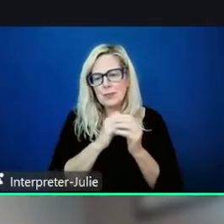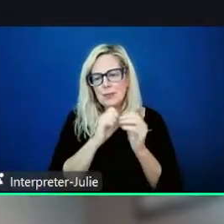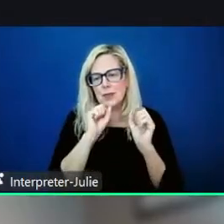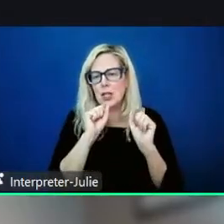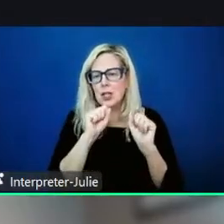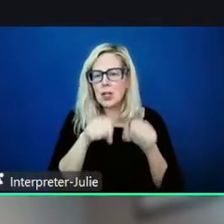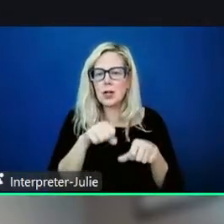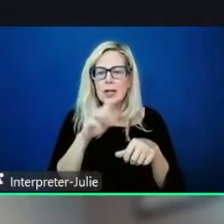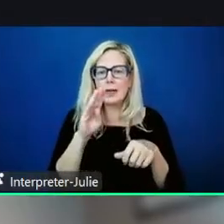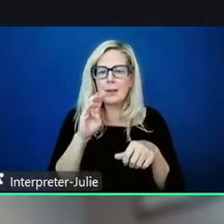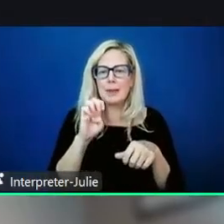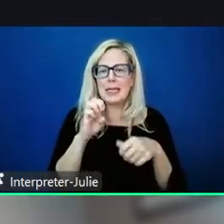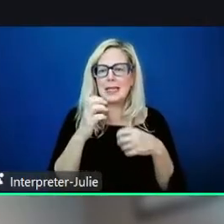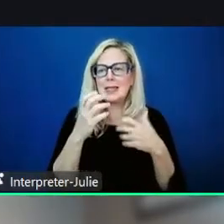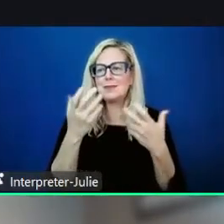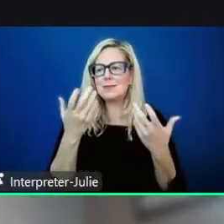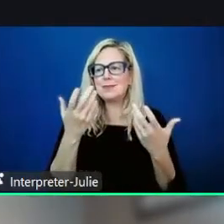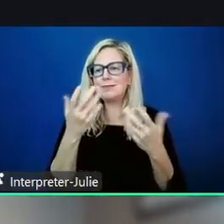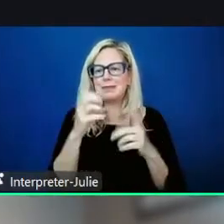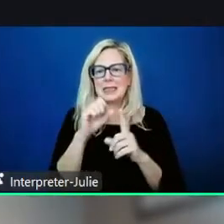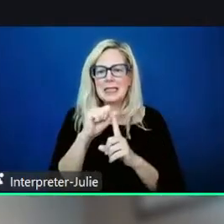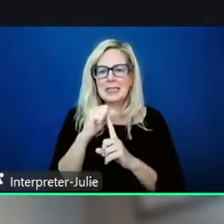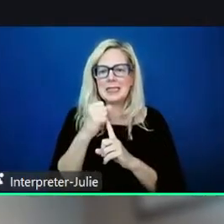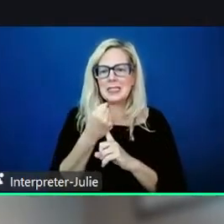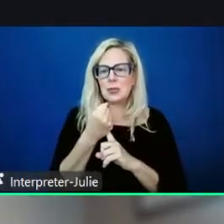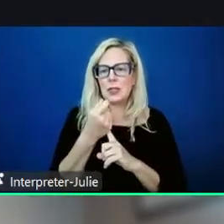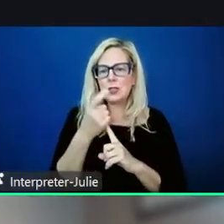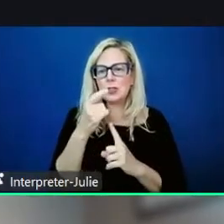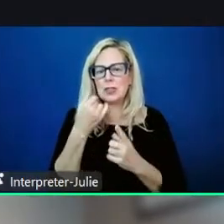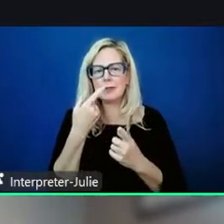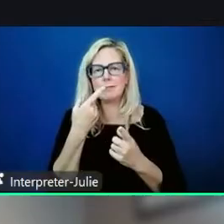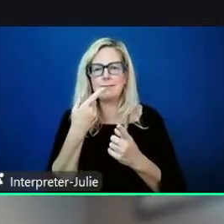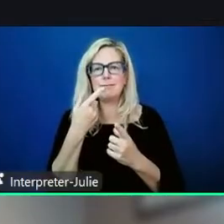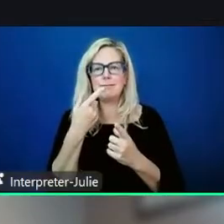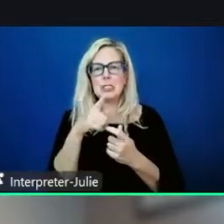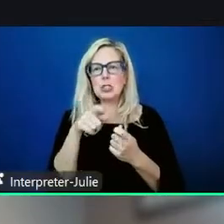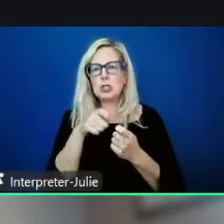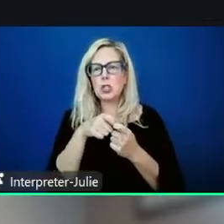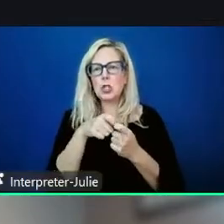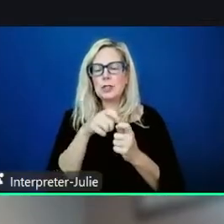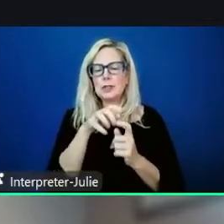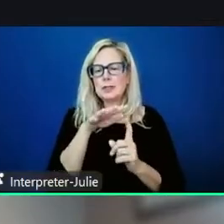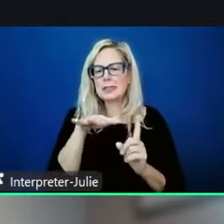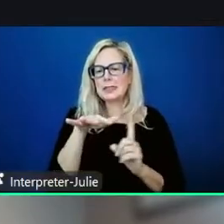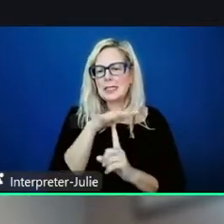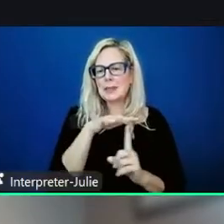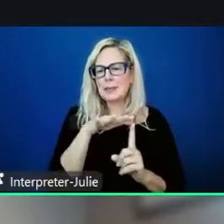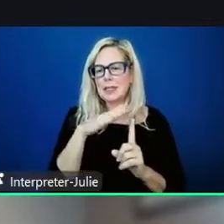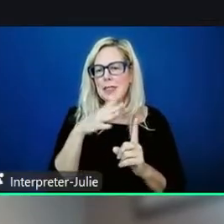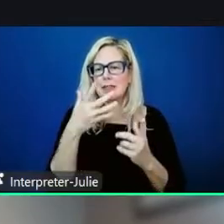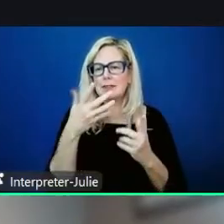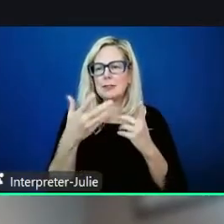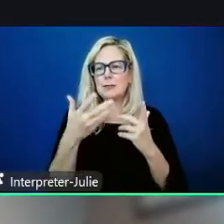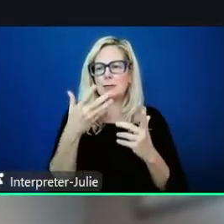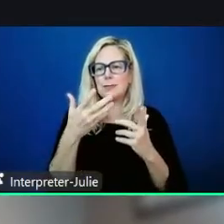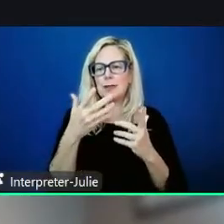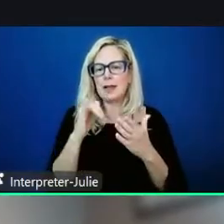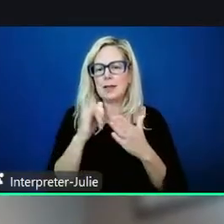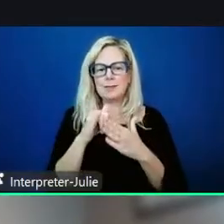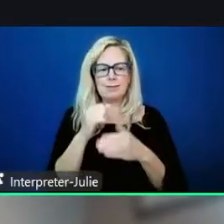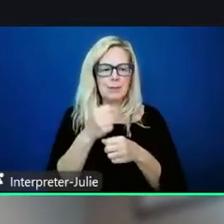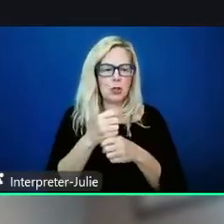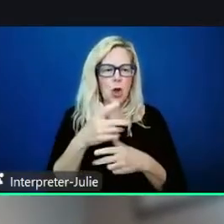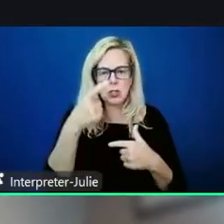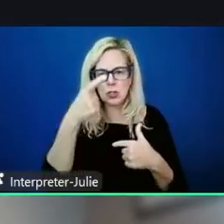it could be in certain circumstances that make traumatic reenactment less likely. For the same